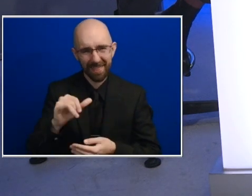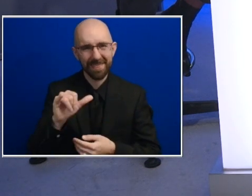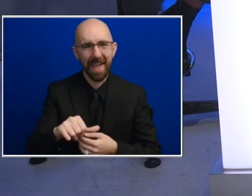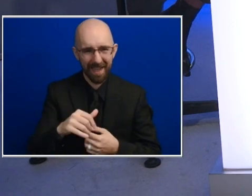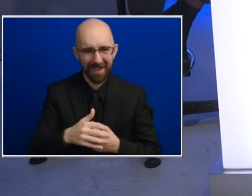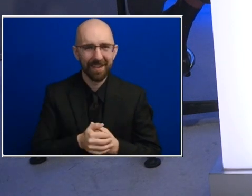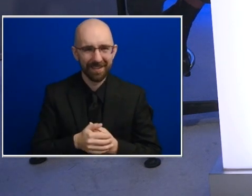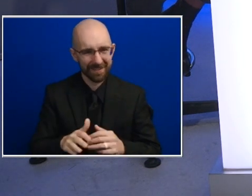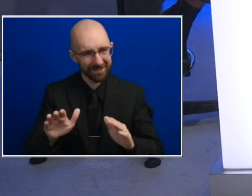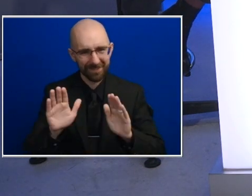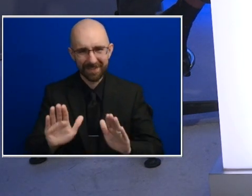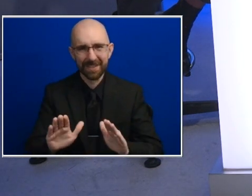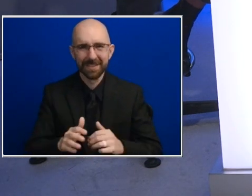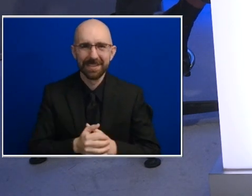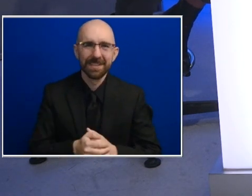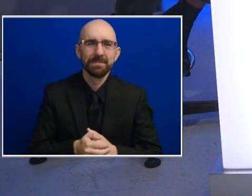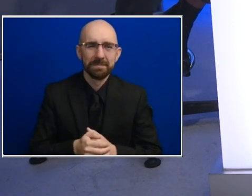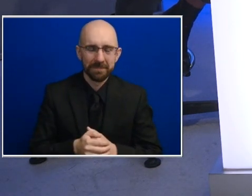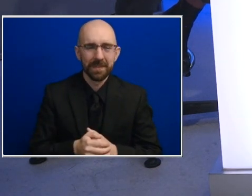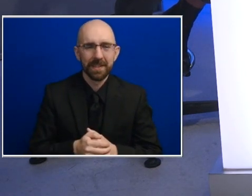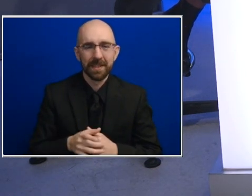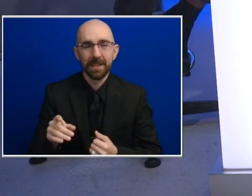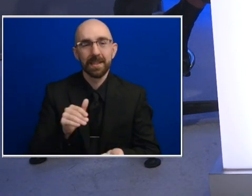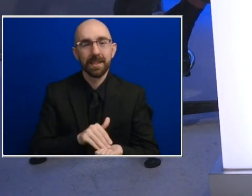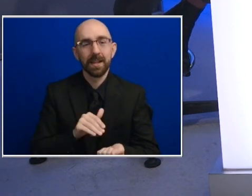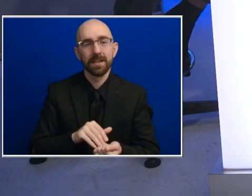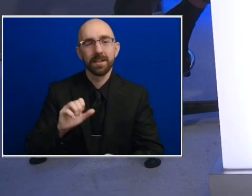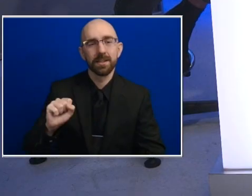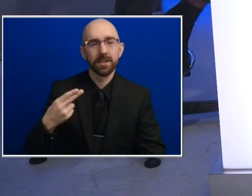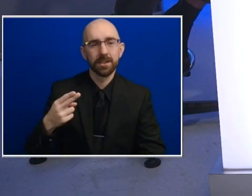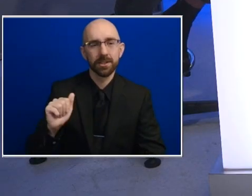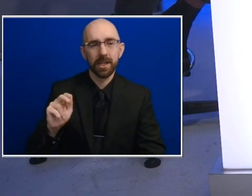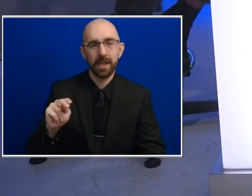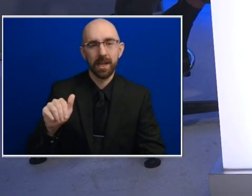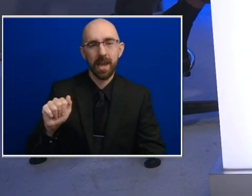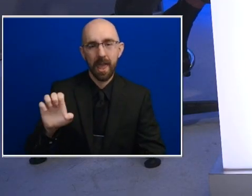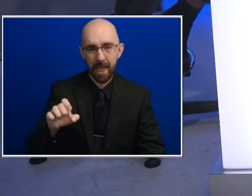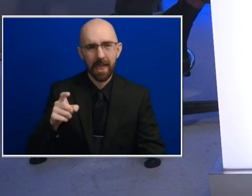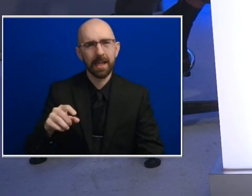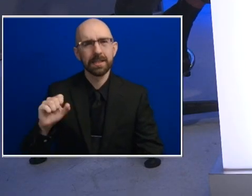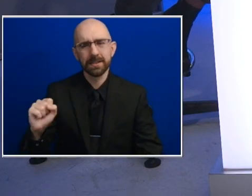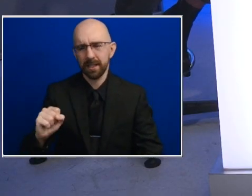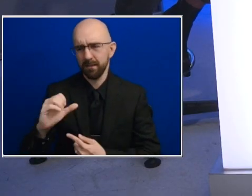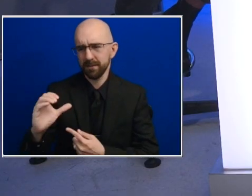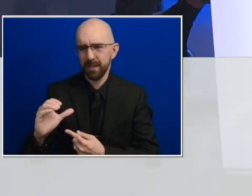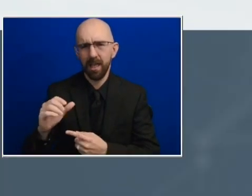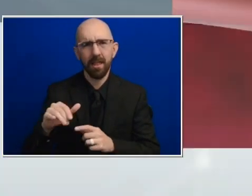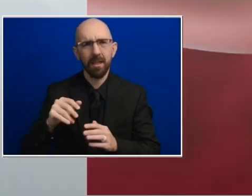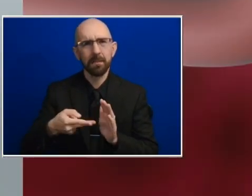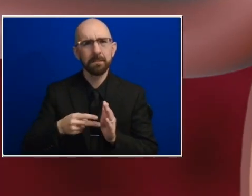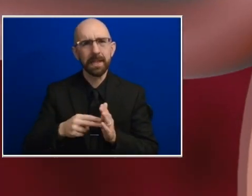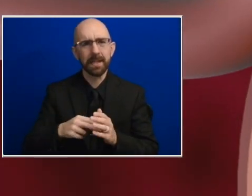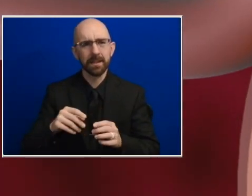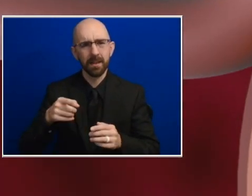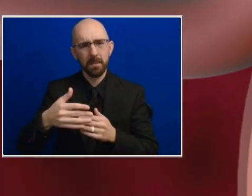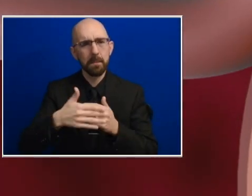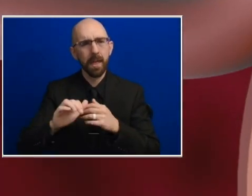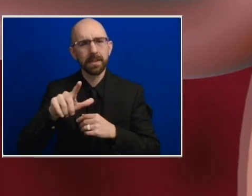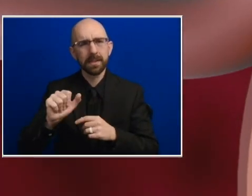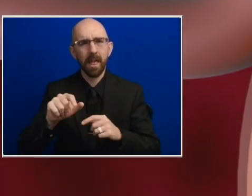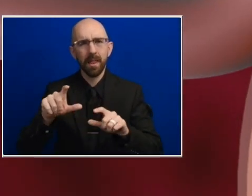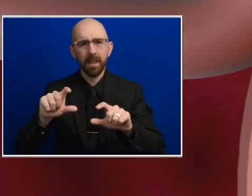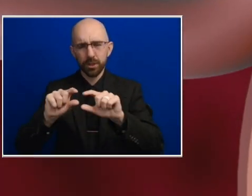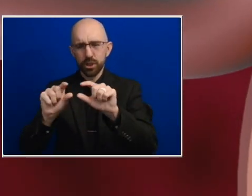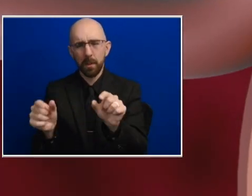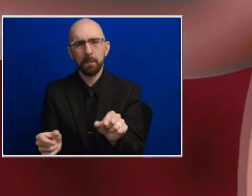fantastic. Dr. Shunay, the word sickle cell refer to the shape of deformed blood cells. They cause a range